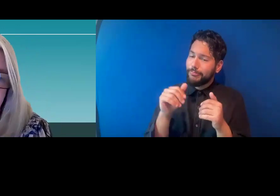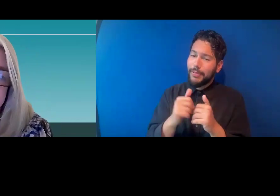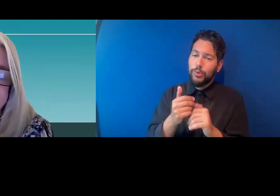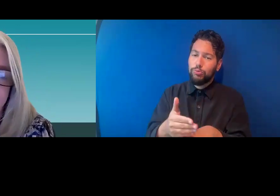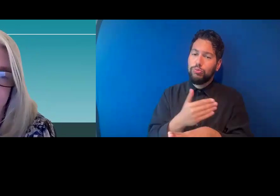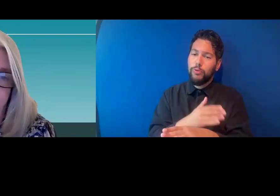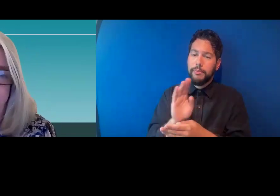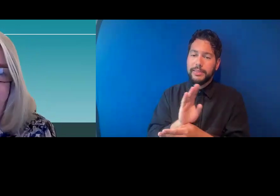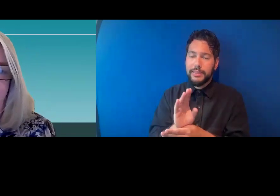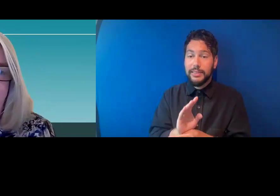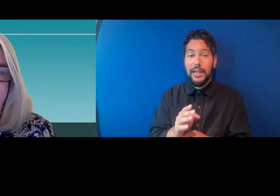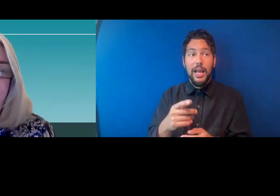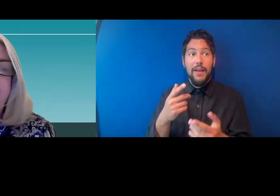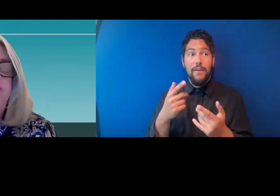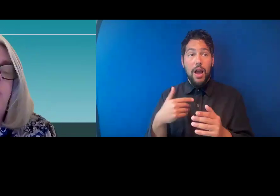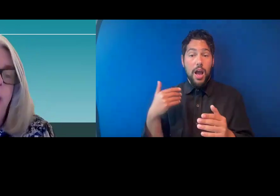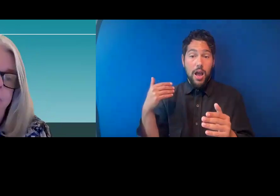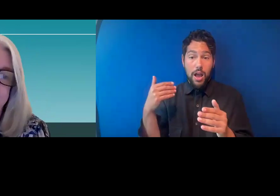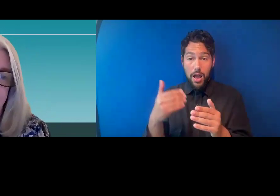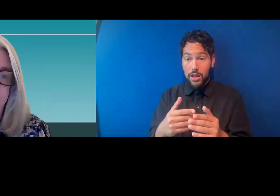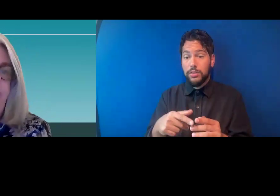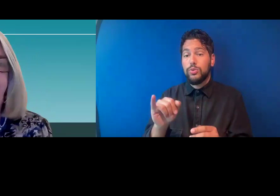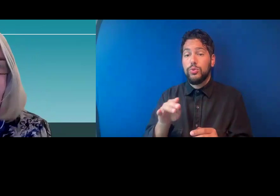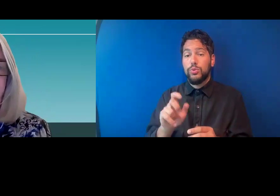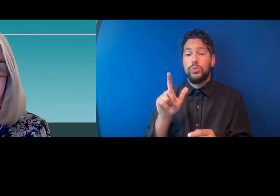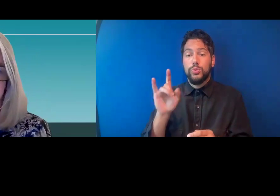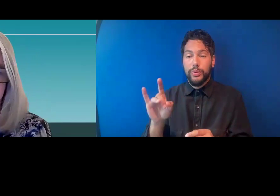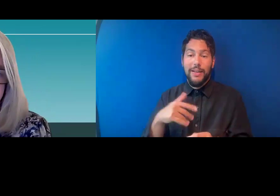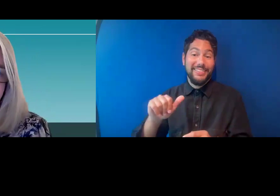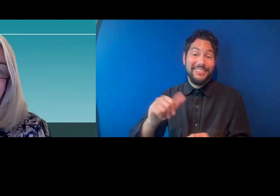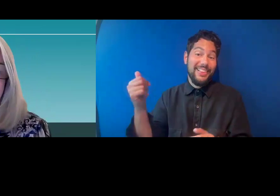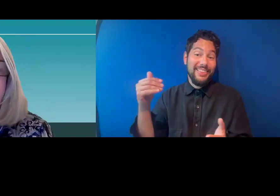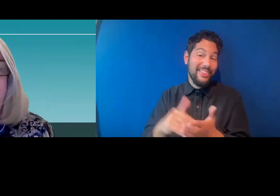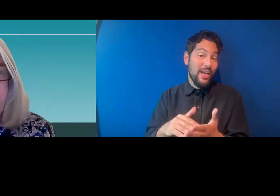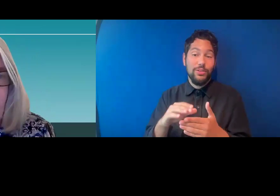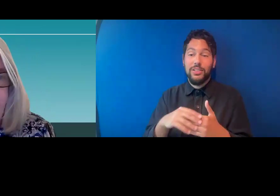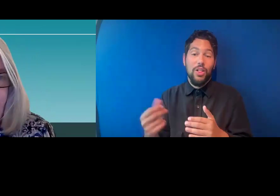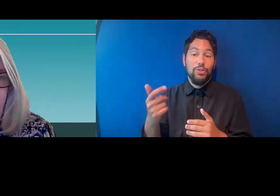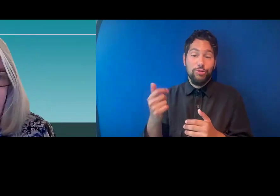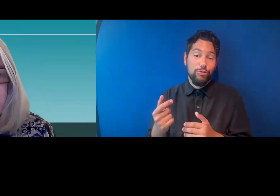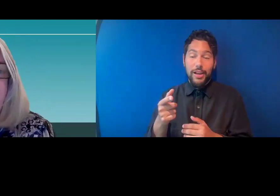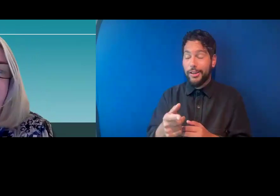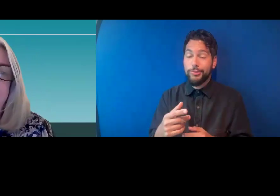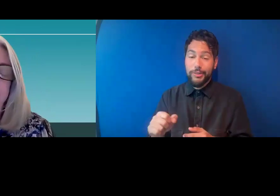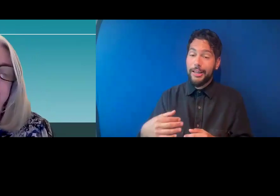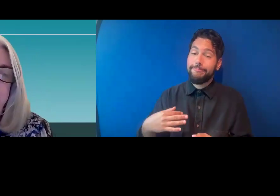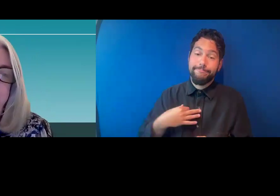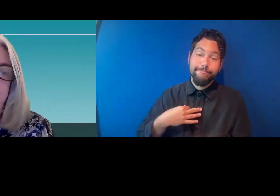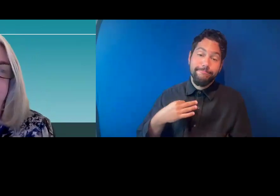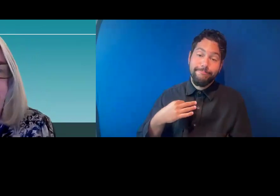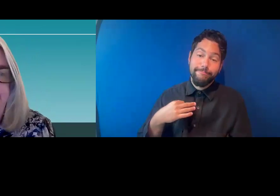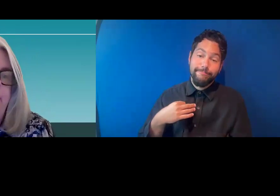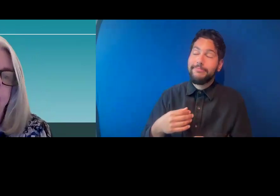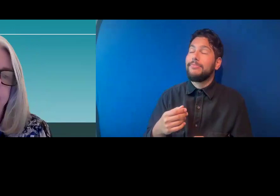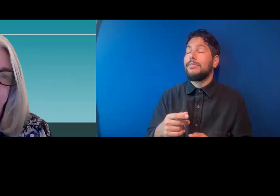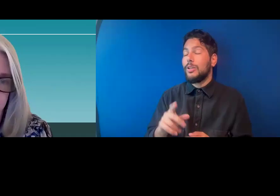the moment, up until June 28th, they do have a $10,000 grant that you can apply for. You do need to